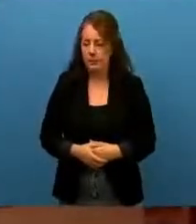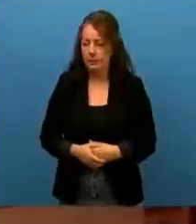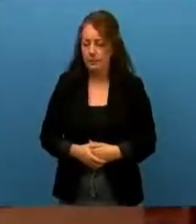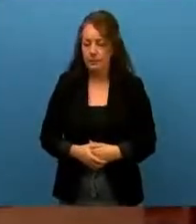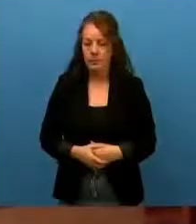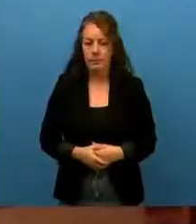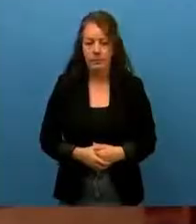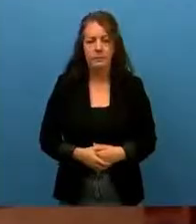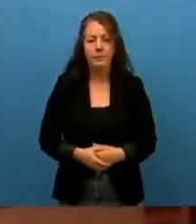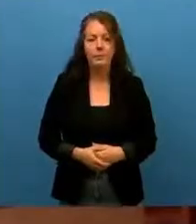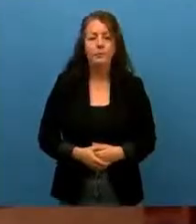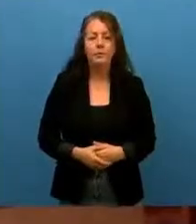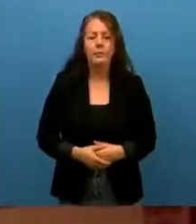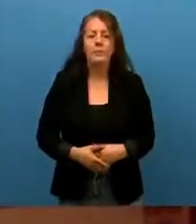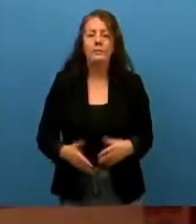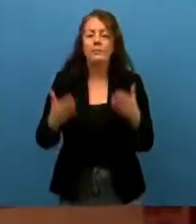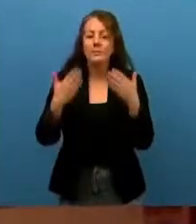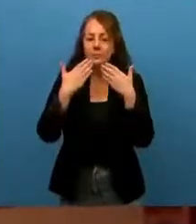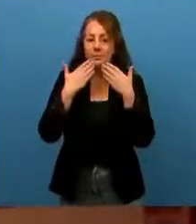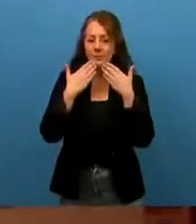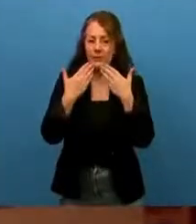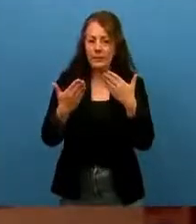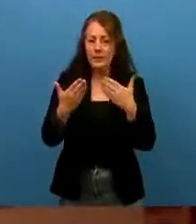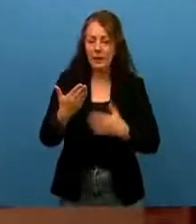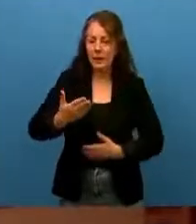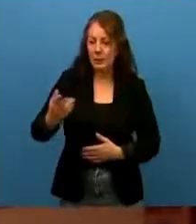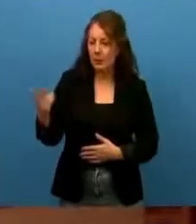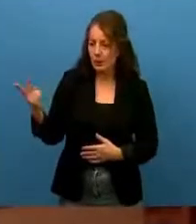Thank you to both of the